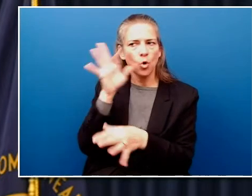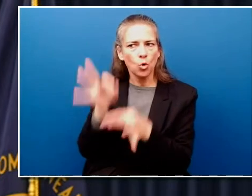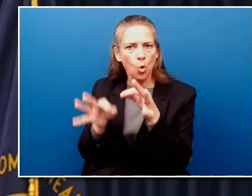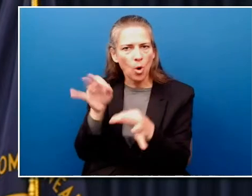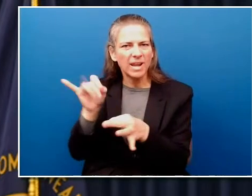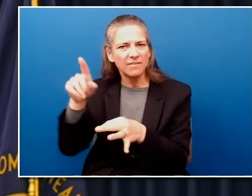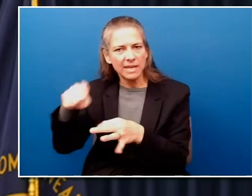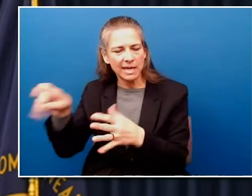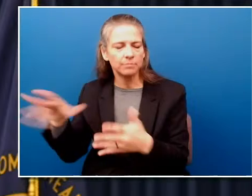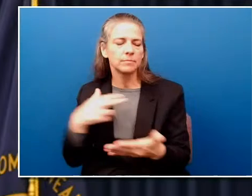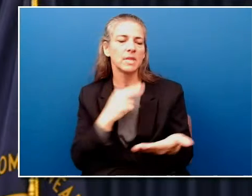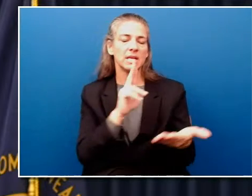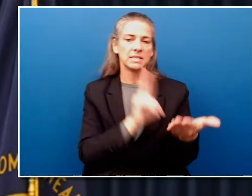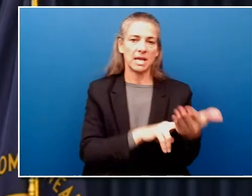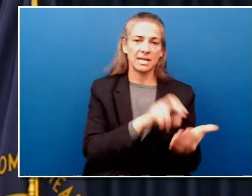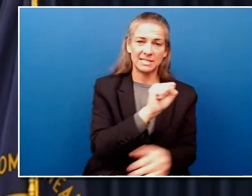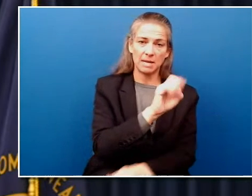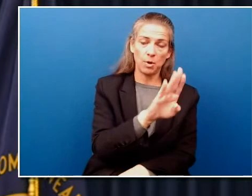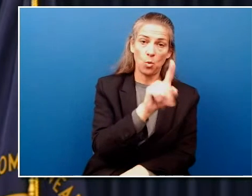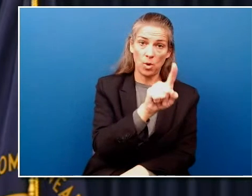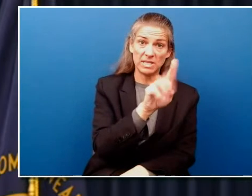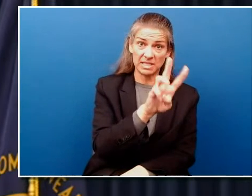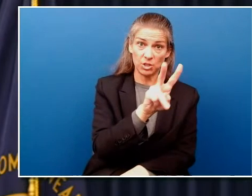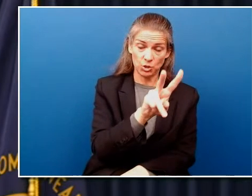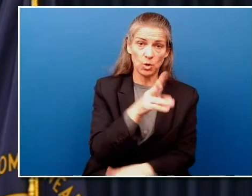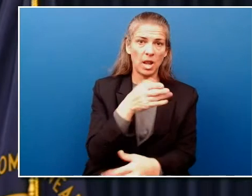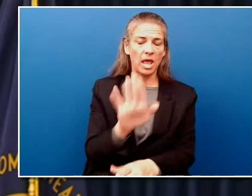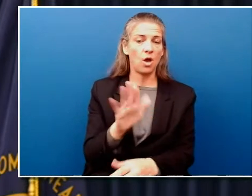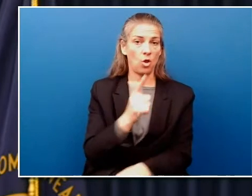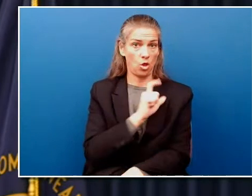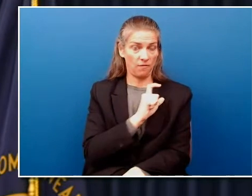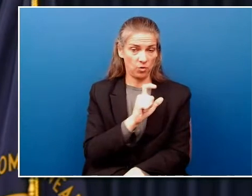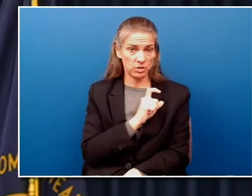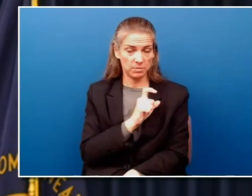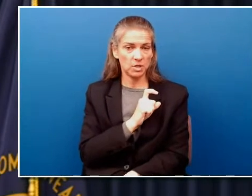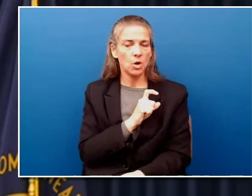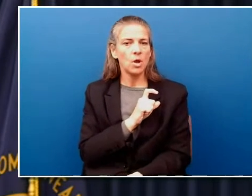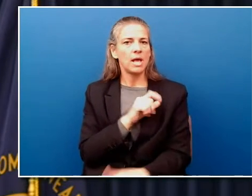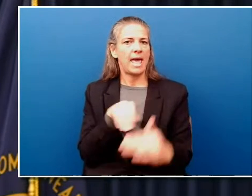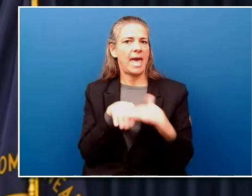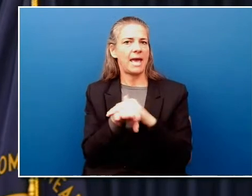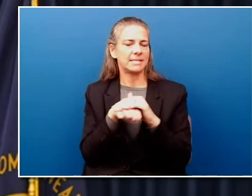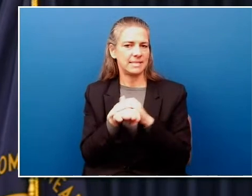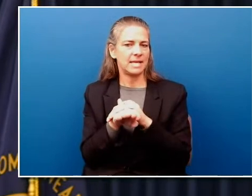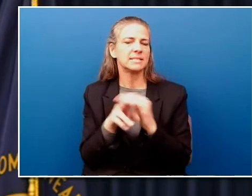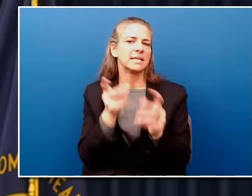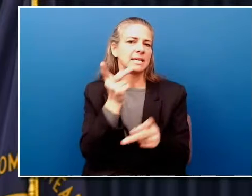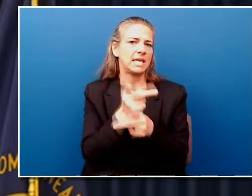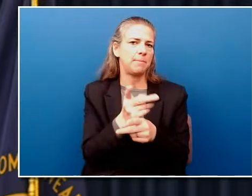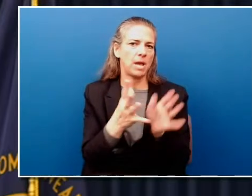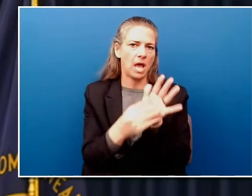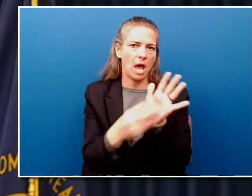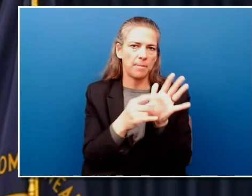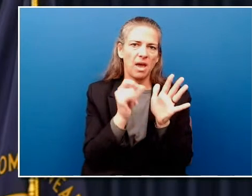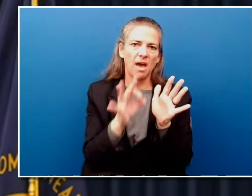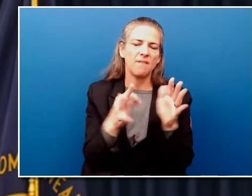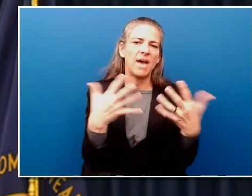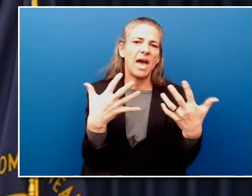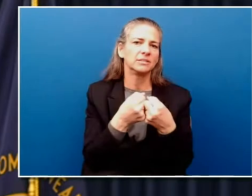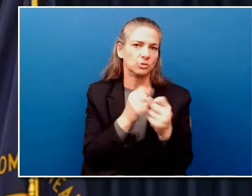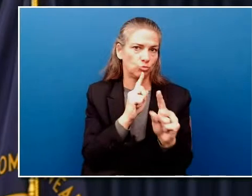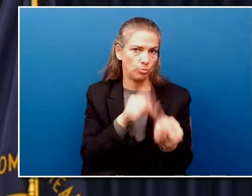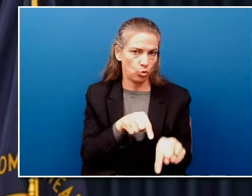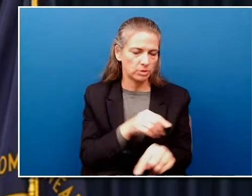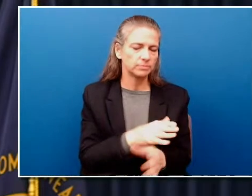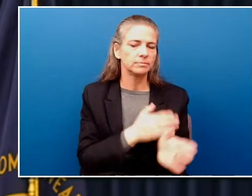I signed Senate Bill 162, which allows our law enforcement to access and retain copies of accident reports. I signed